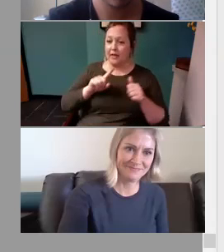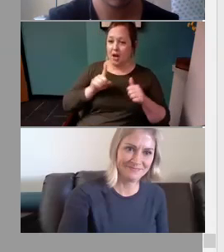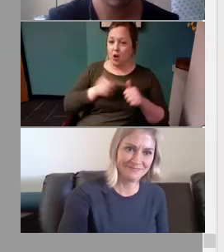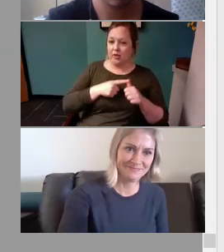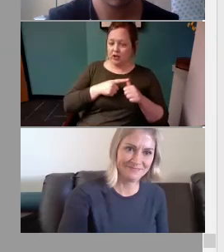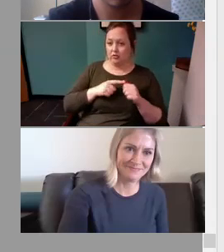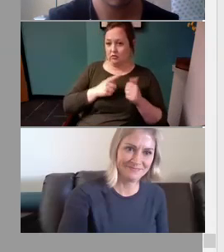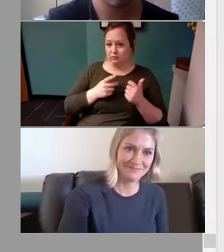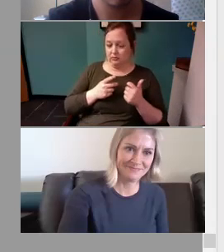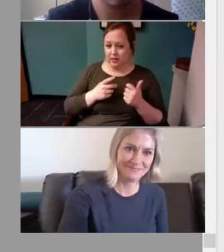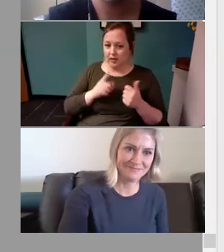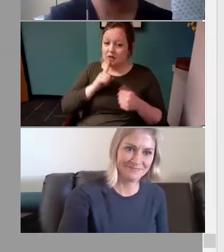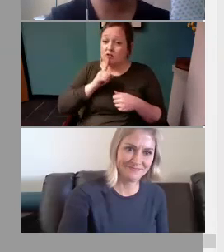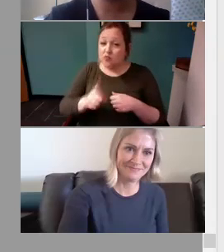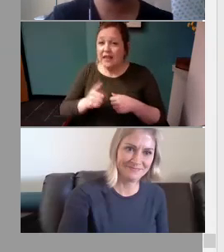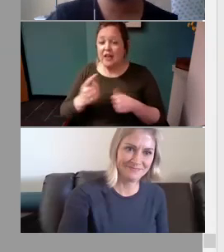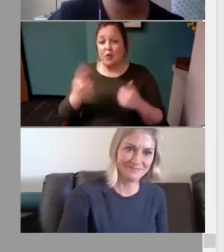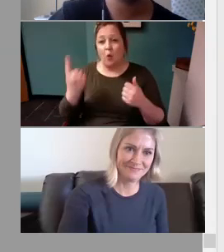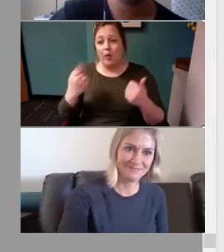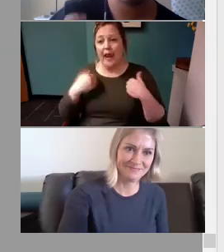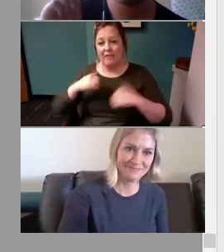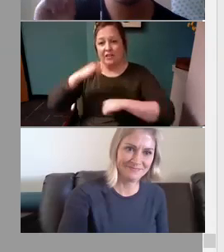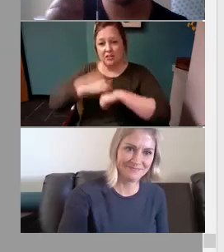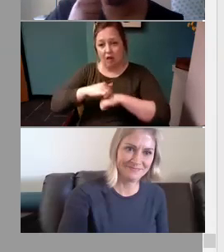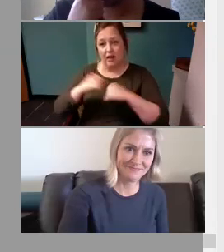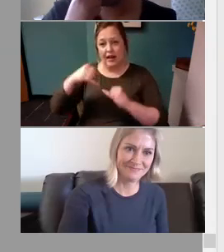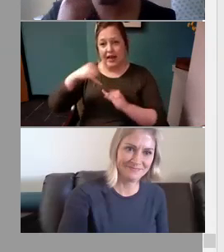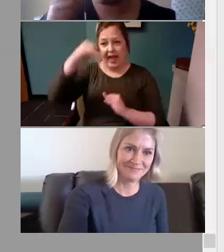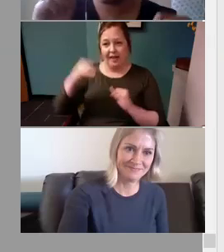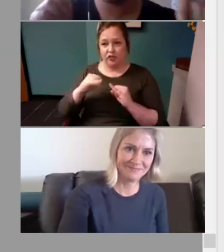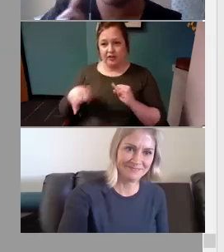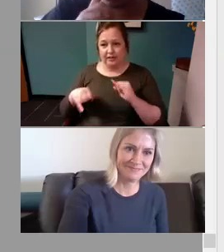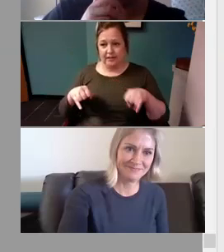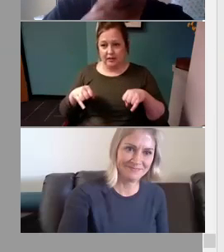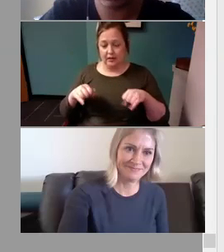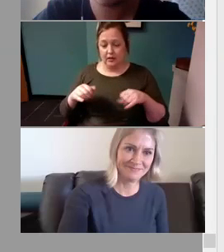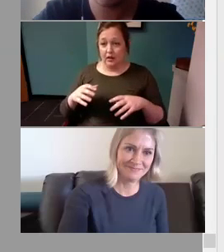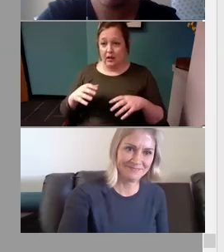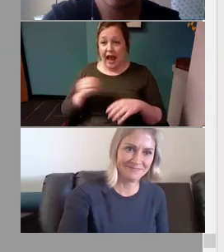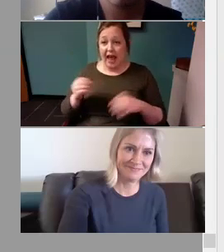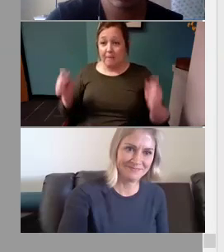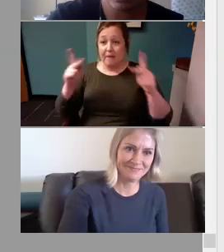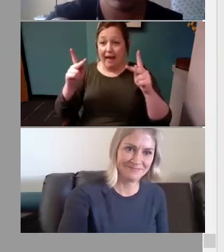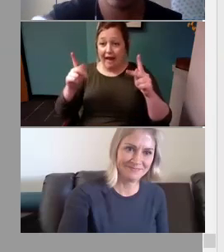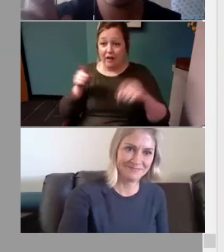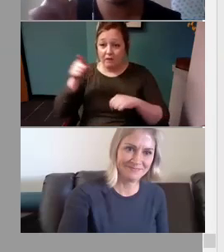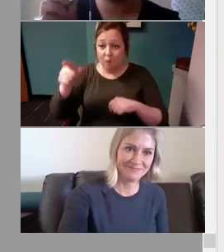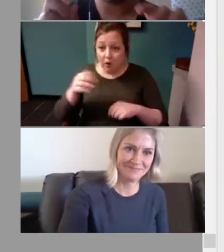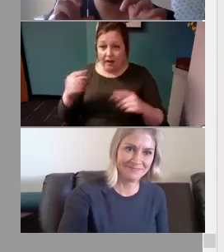solid edges, and then those that back, forward, and cross are just no. No. Okay. So